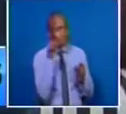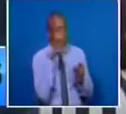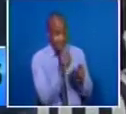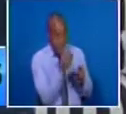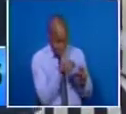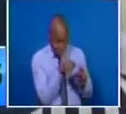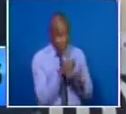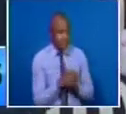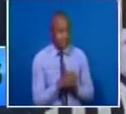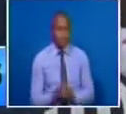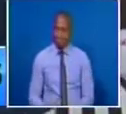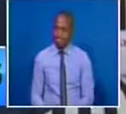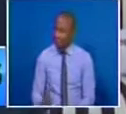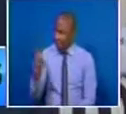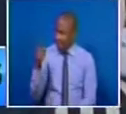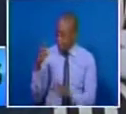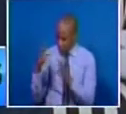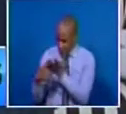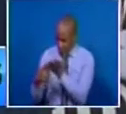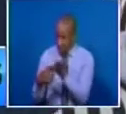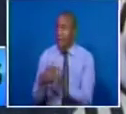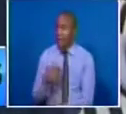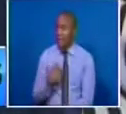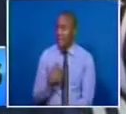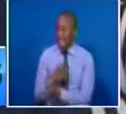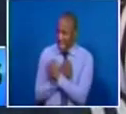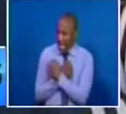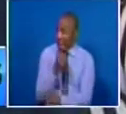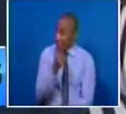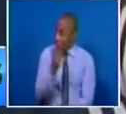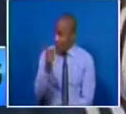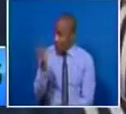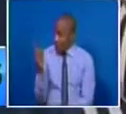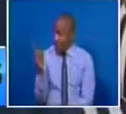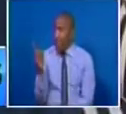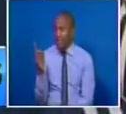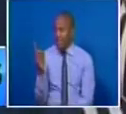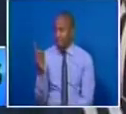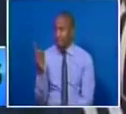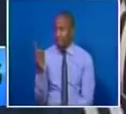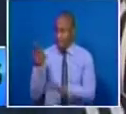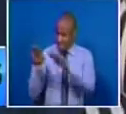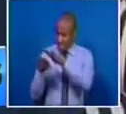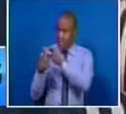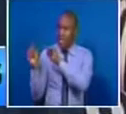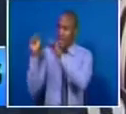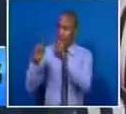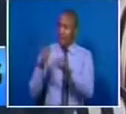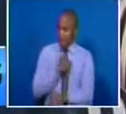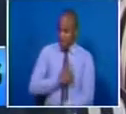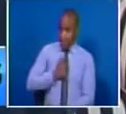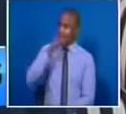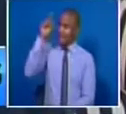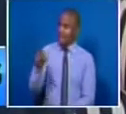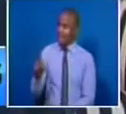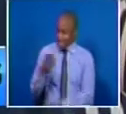debate? First of all, from the first debate, I would love that all the candidates who are there, apart from the one whose deputy showed up to apologize to the people of Kenya for